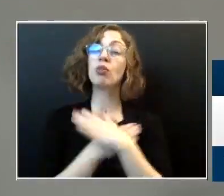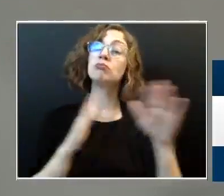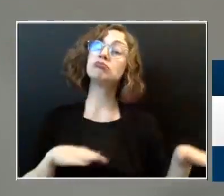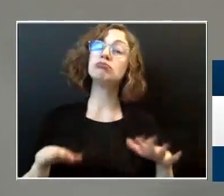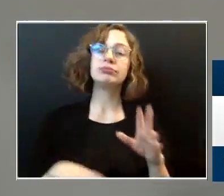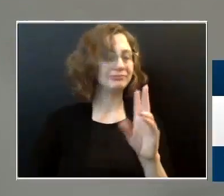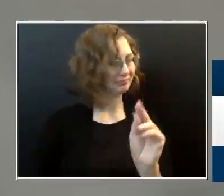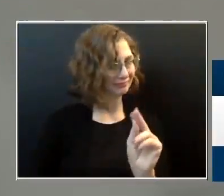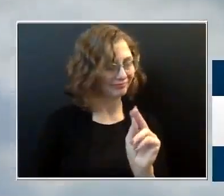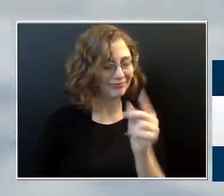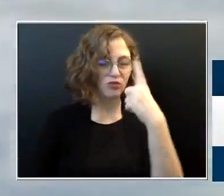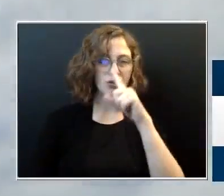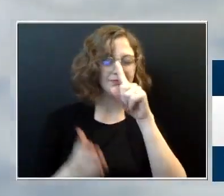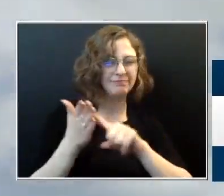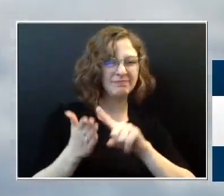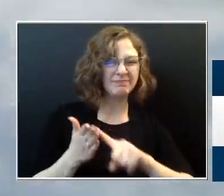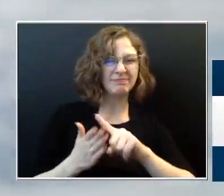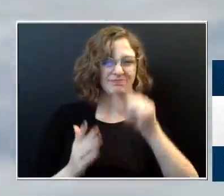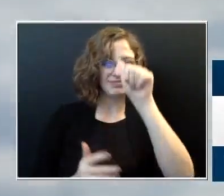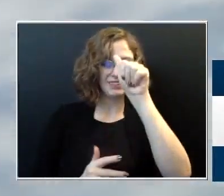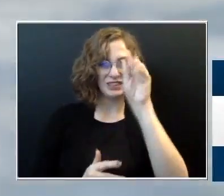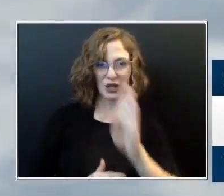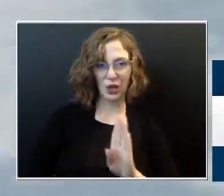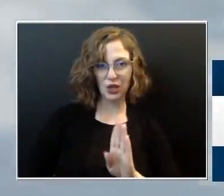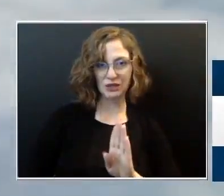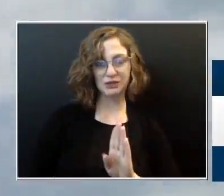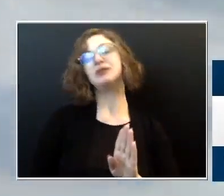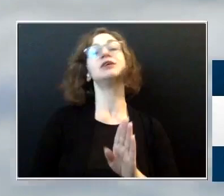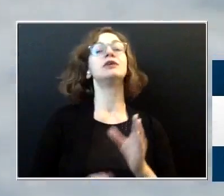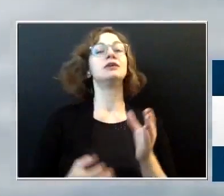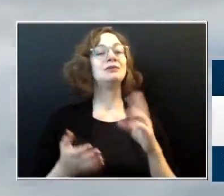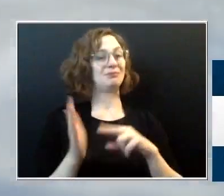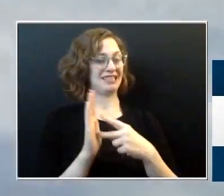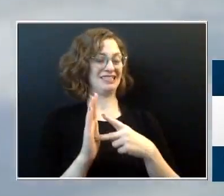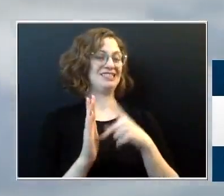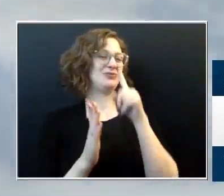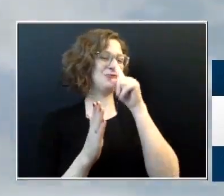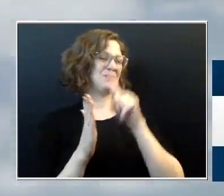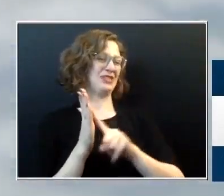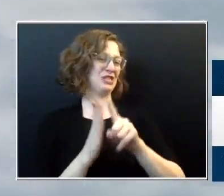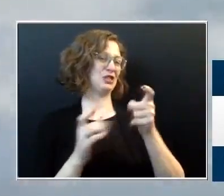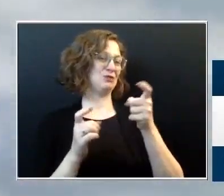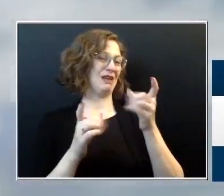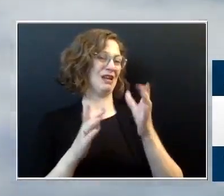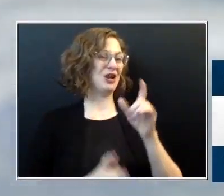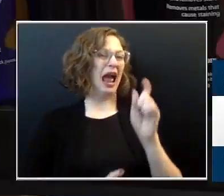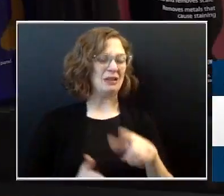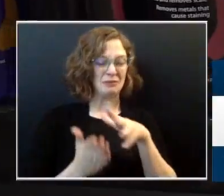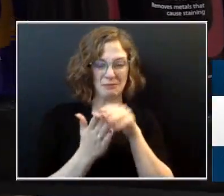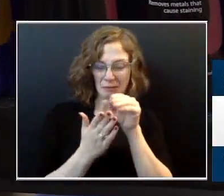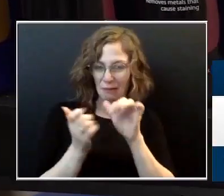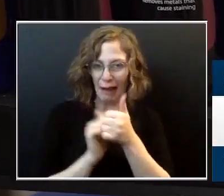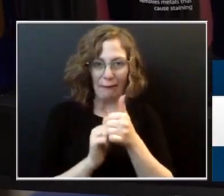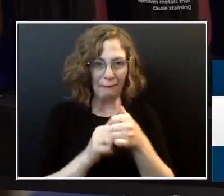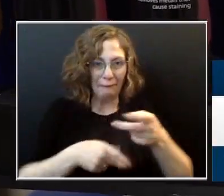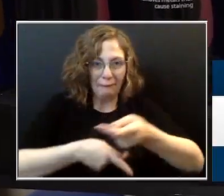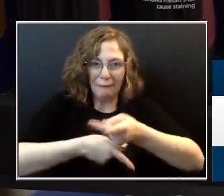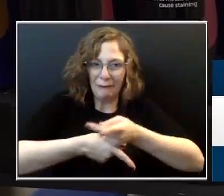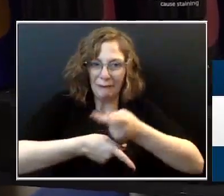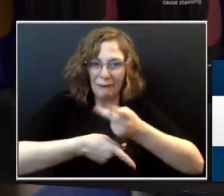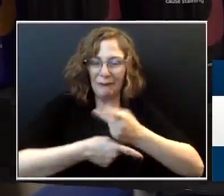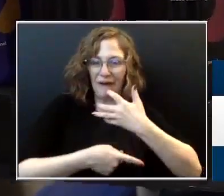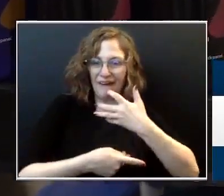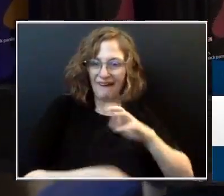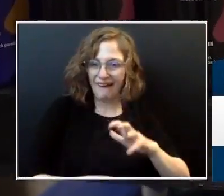research manager Casey John had to learn a thing or two about hot tub maintenance. Like the pHs,